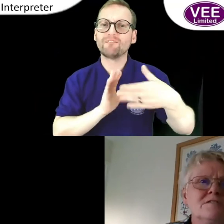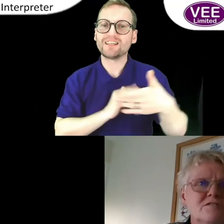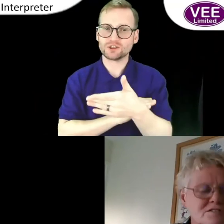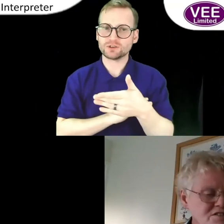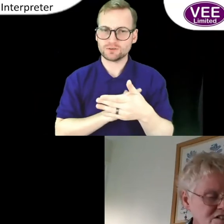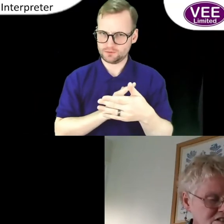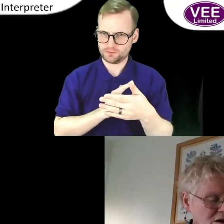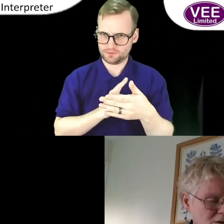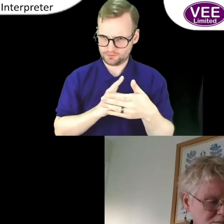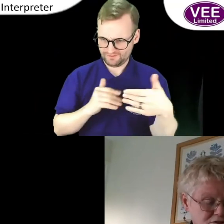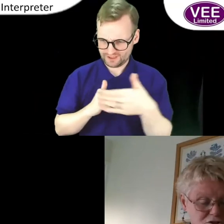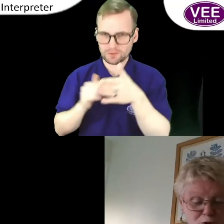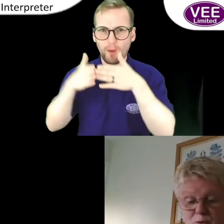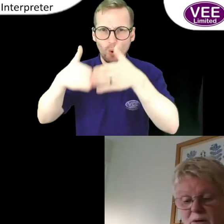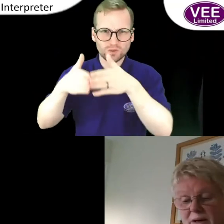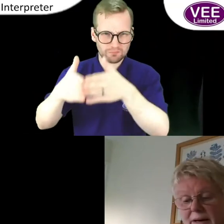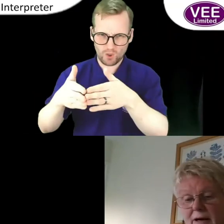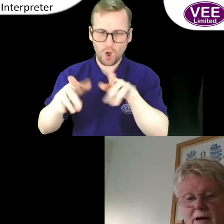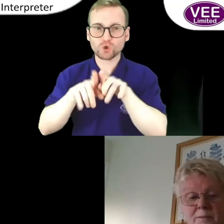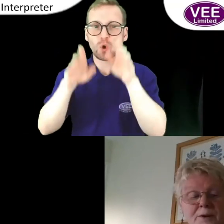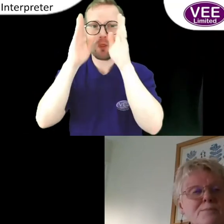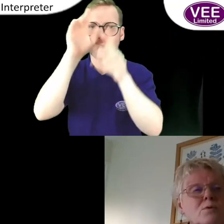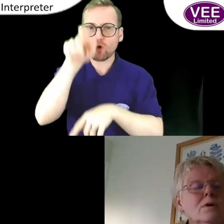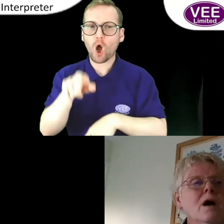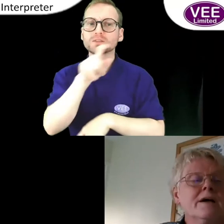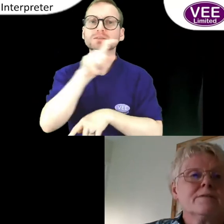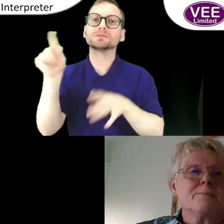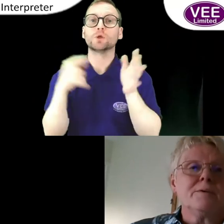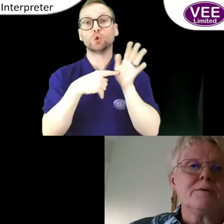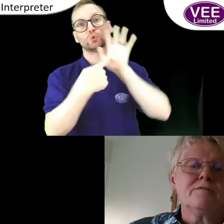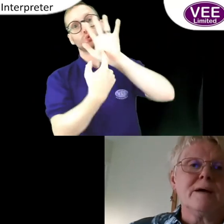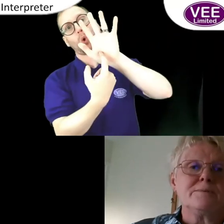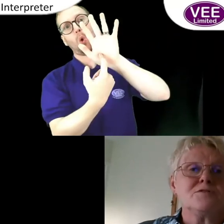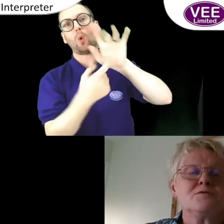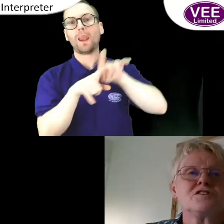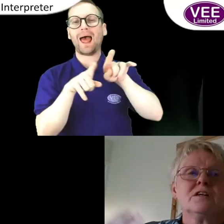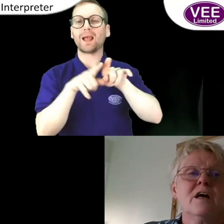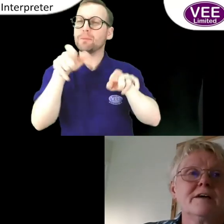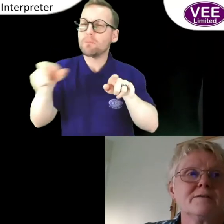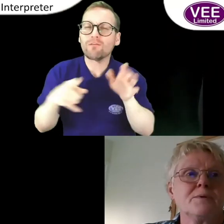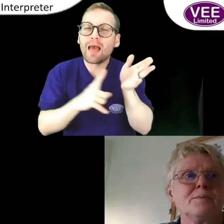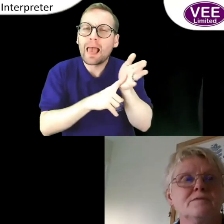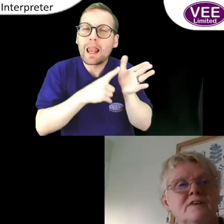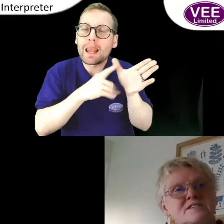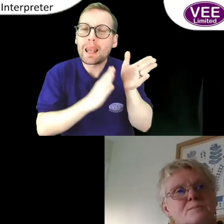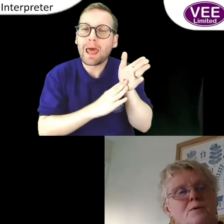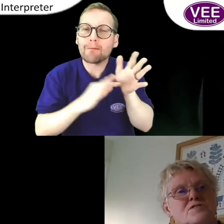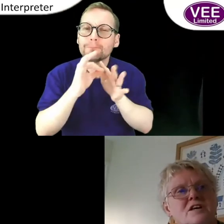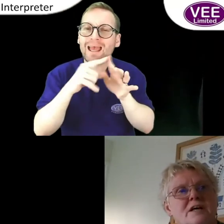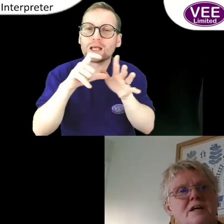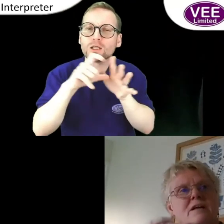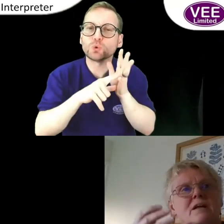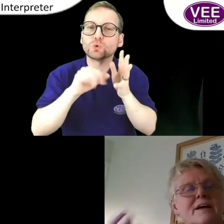also outstretches its arms to people like the people of Lampedusa, like the people of